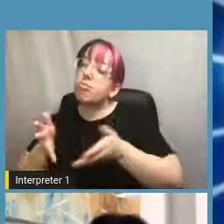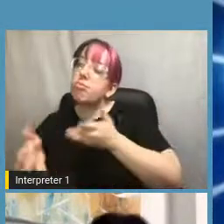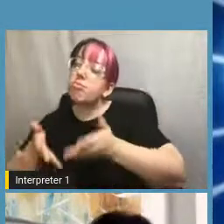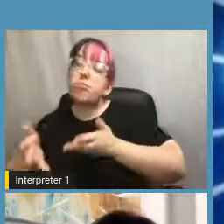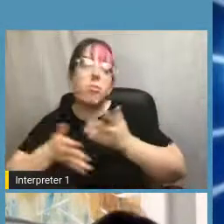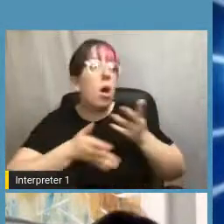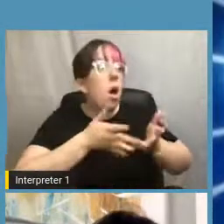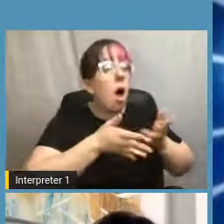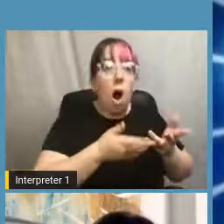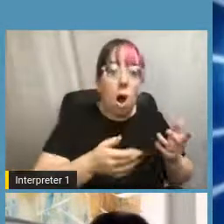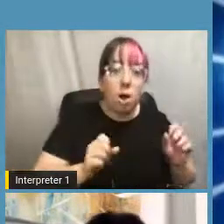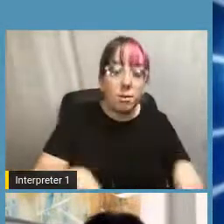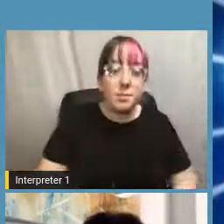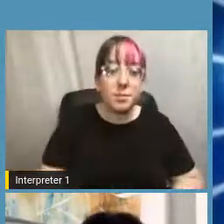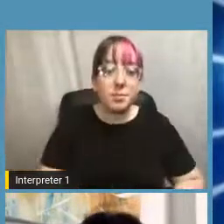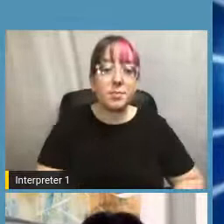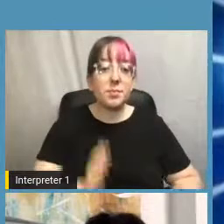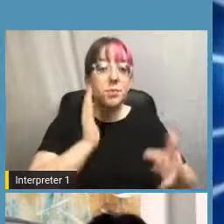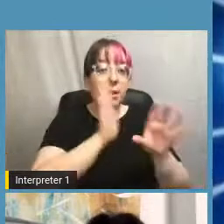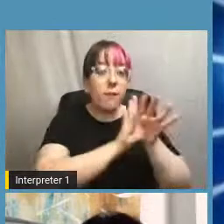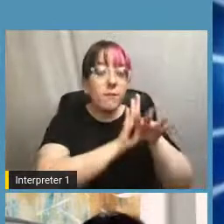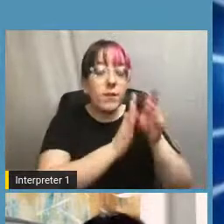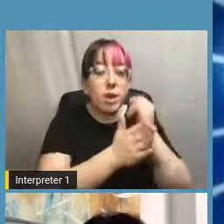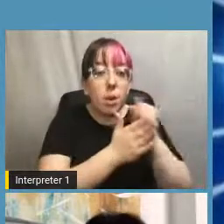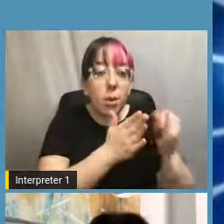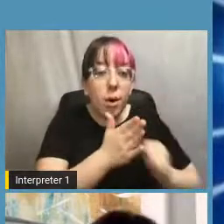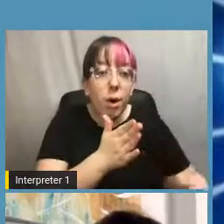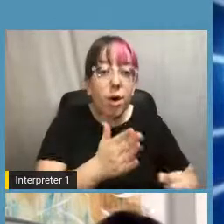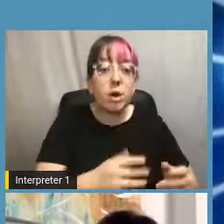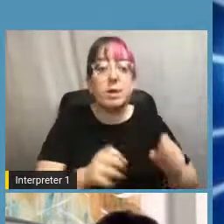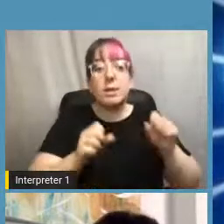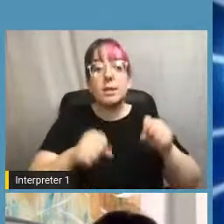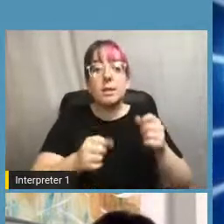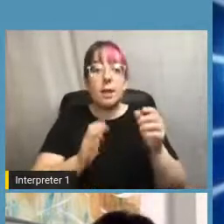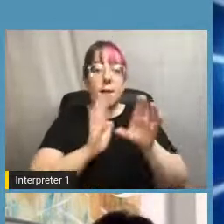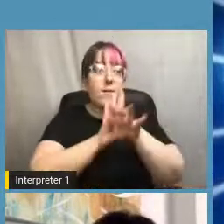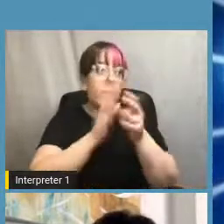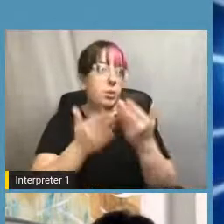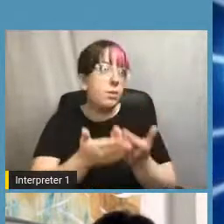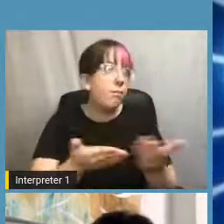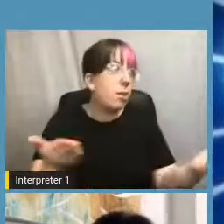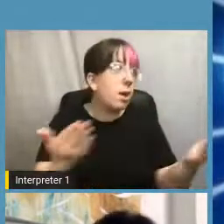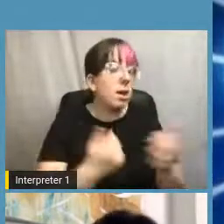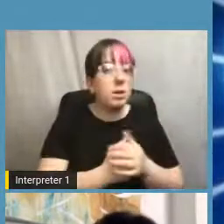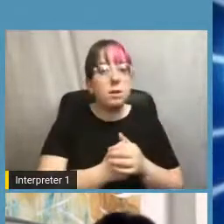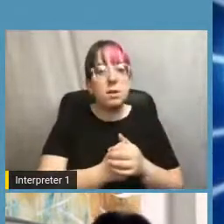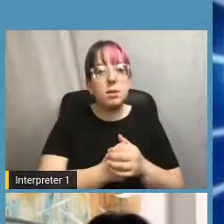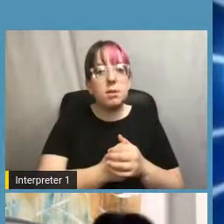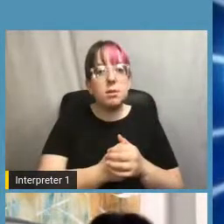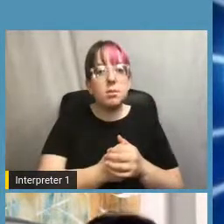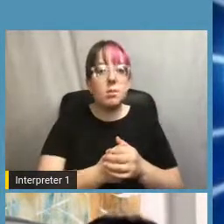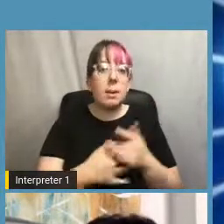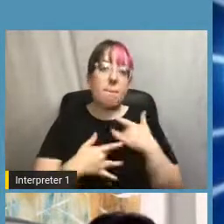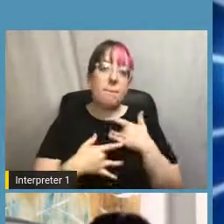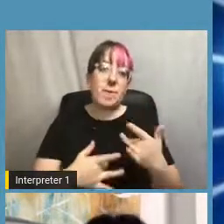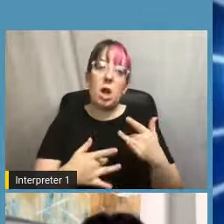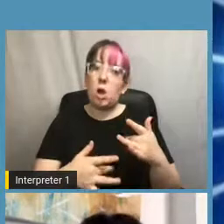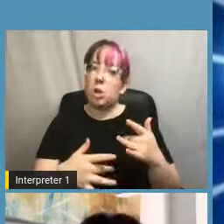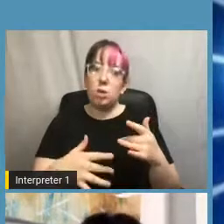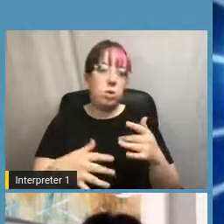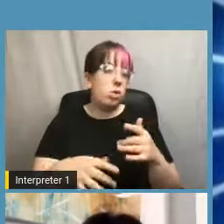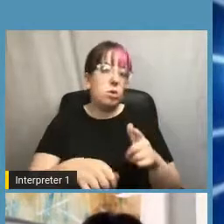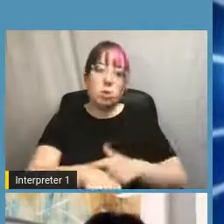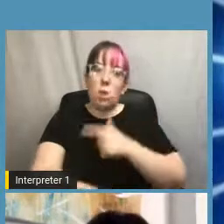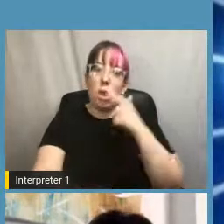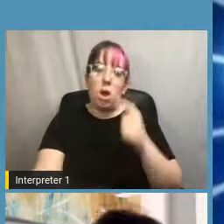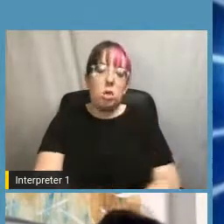can have video art that you could not show. You can have videos of things that usually take too long, and people will be more willing to